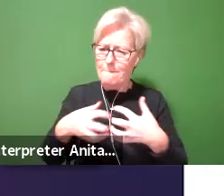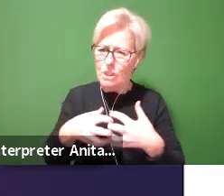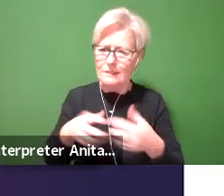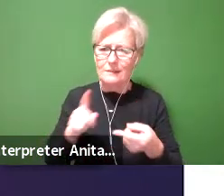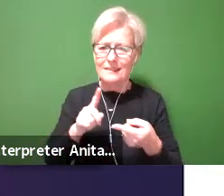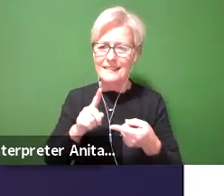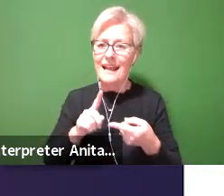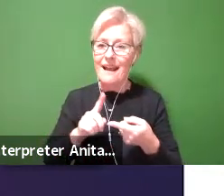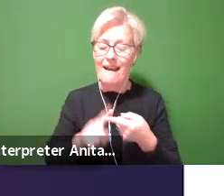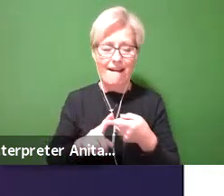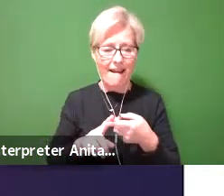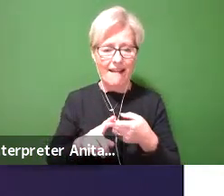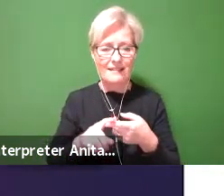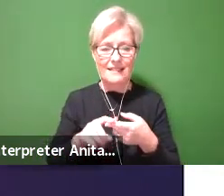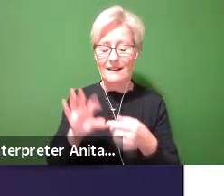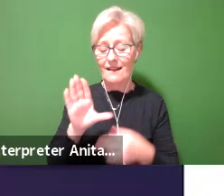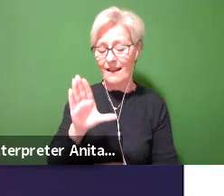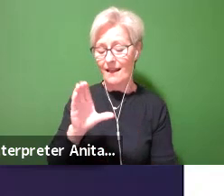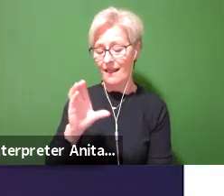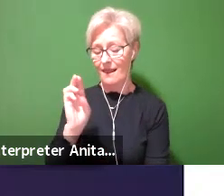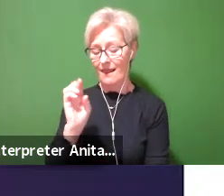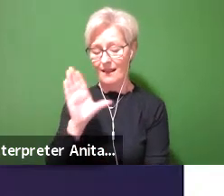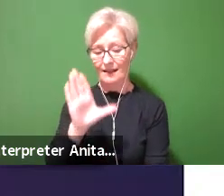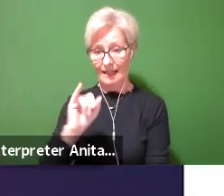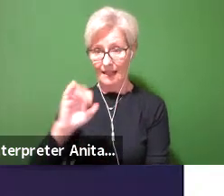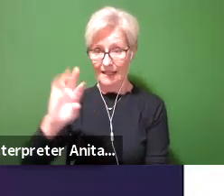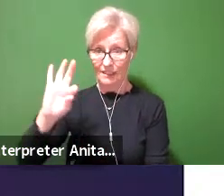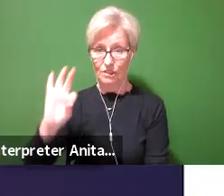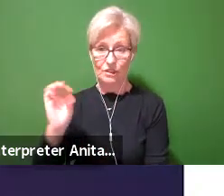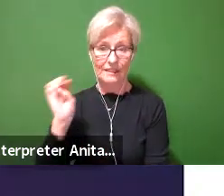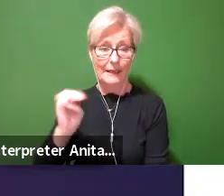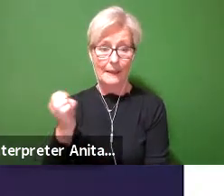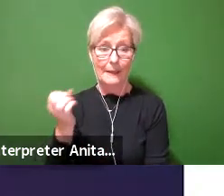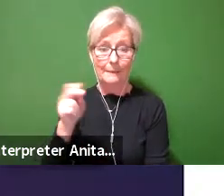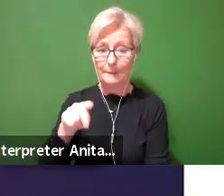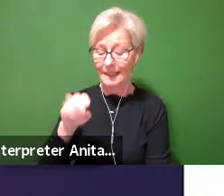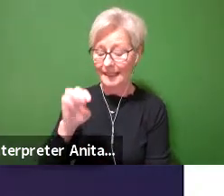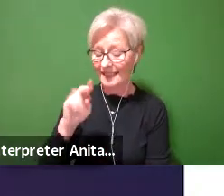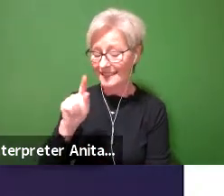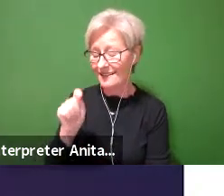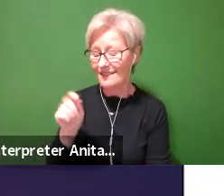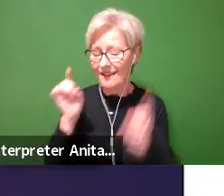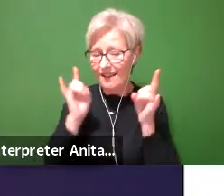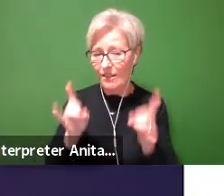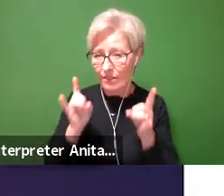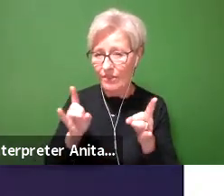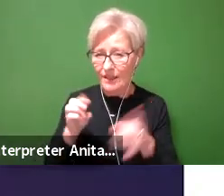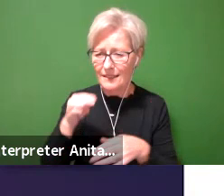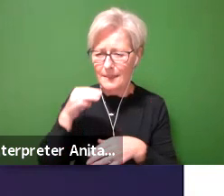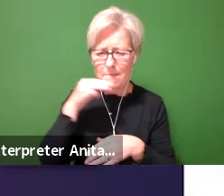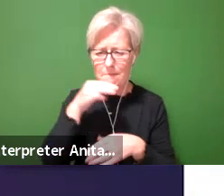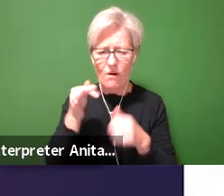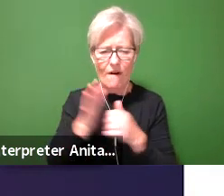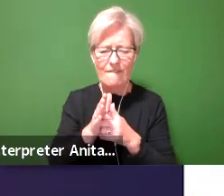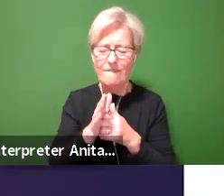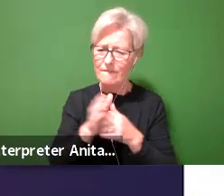I would often have chats with musculoskeletal physios as to why women in mid to late 40s and early 50s